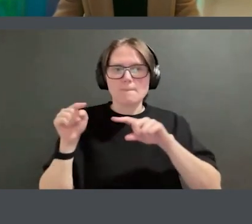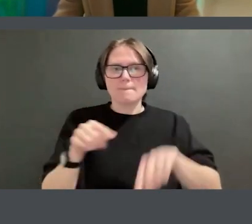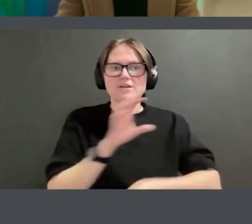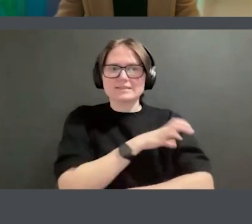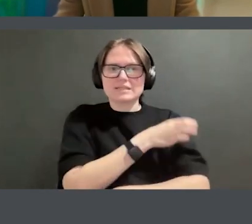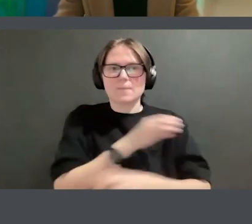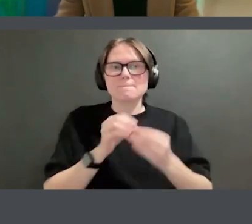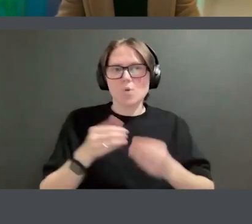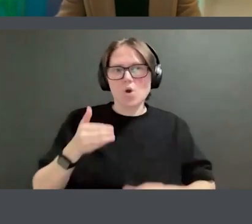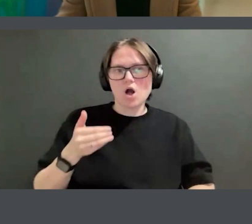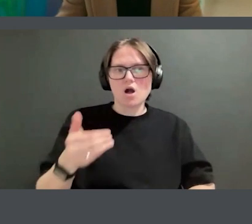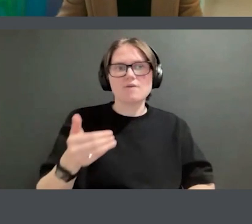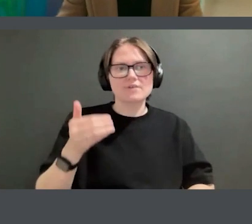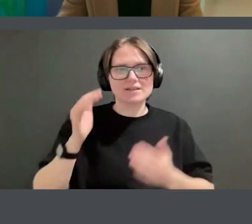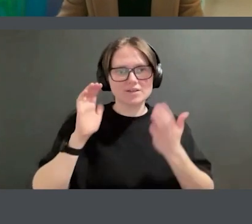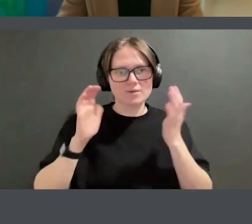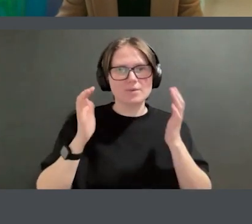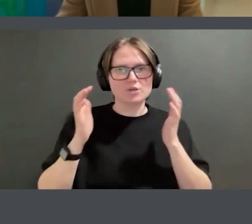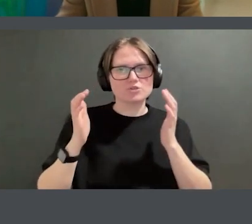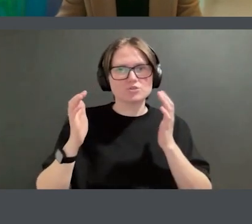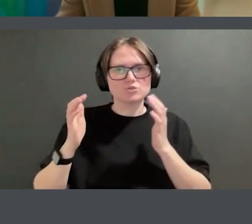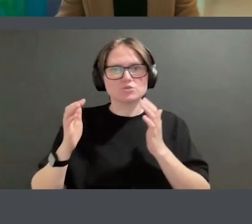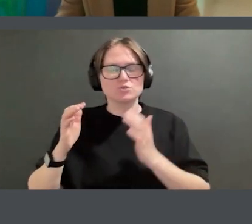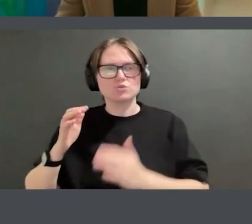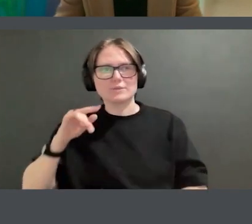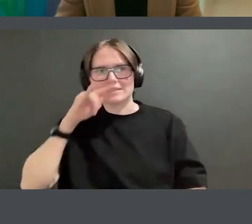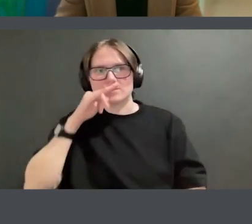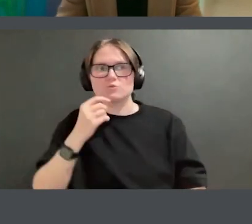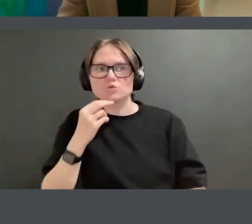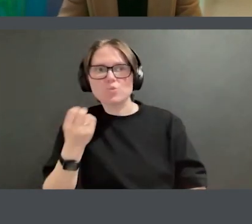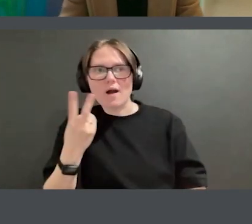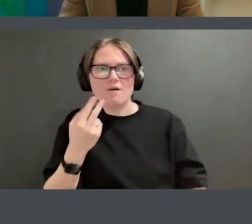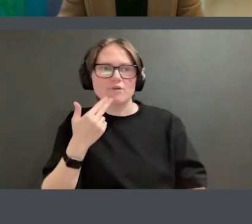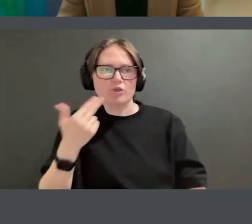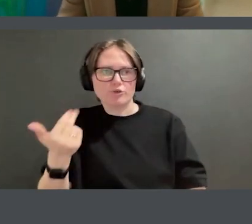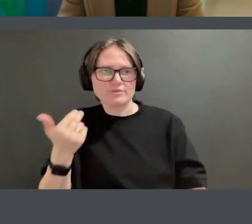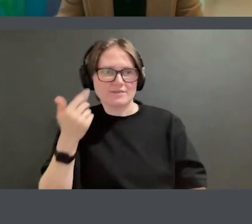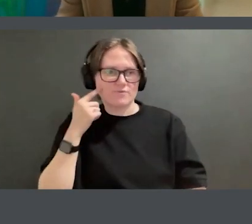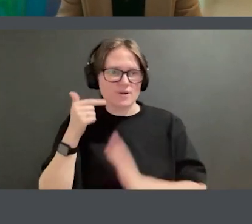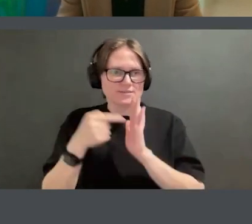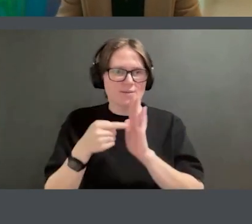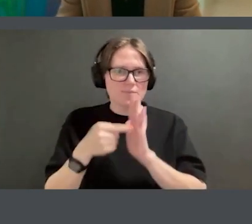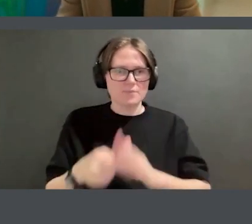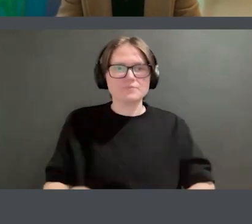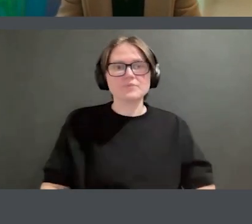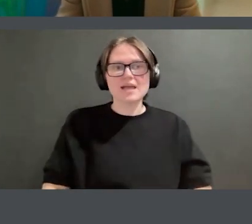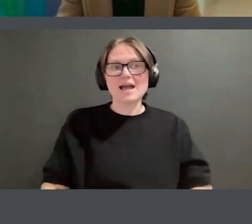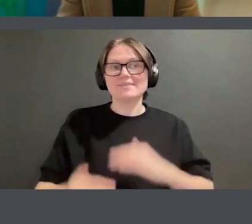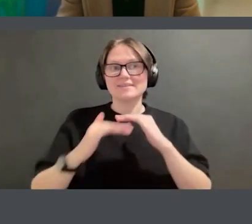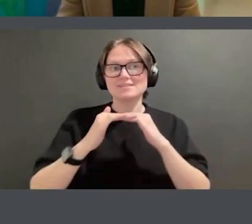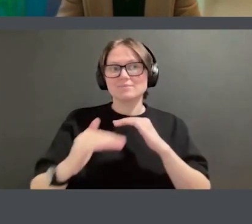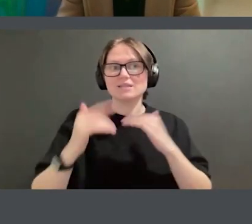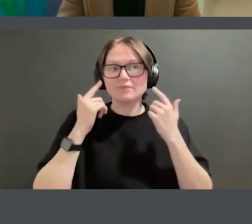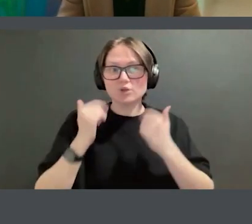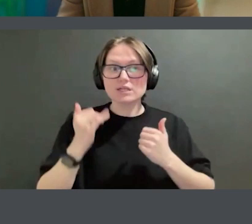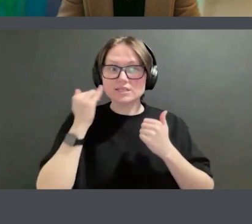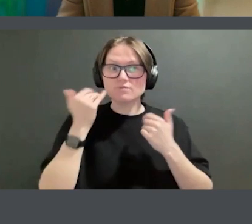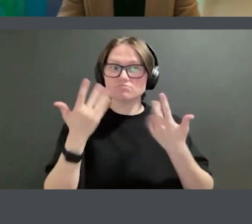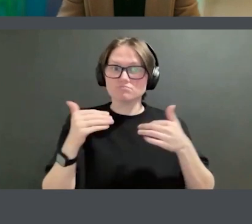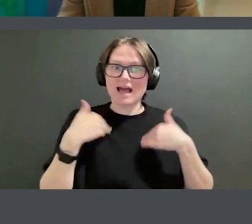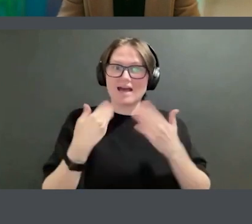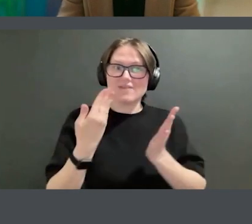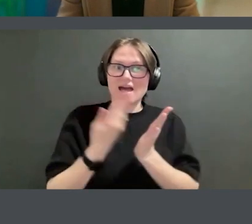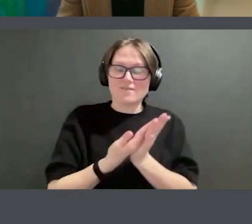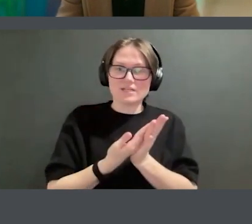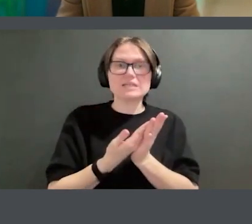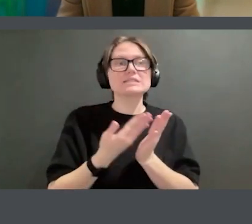clinic more often than, you know, for a kid who is 12 or 13, for example. And stability of hearing loss. If we have some evidence that the